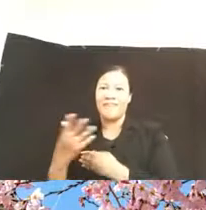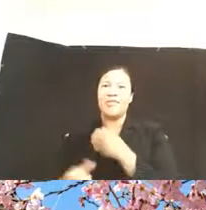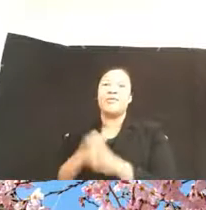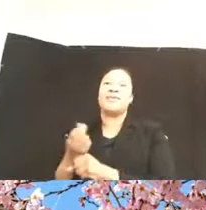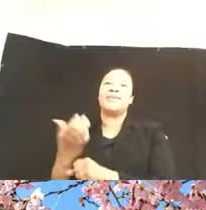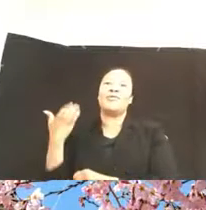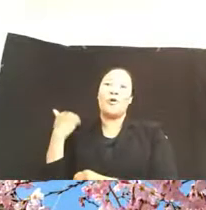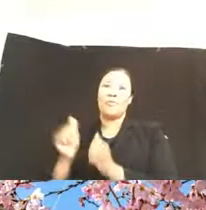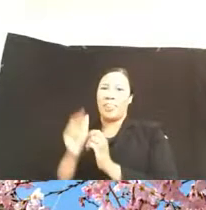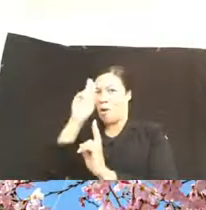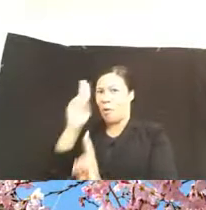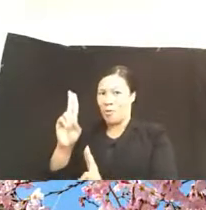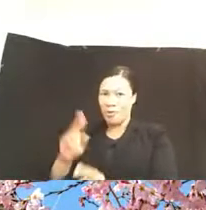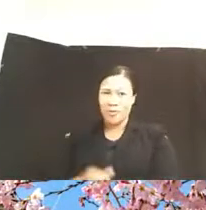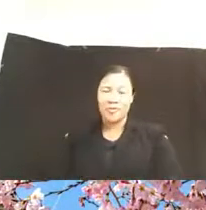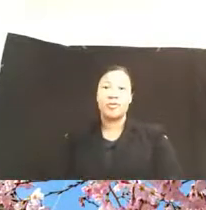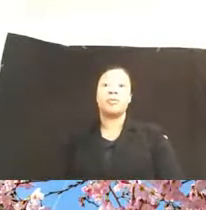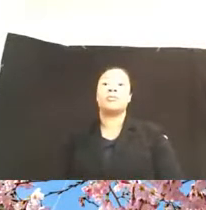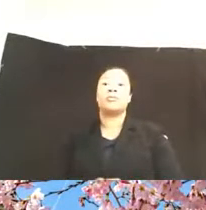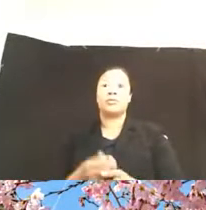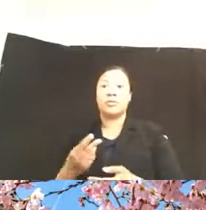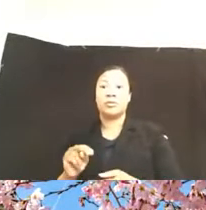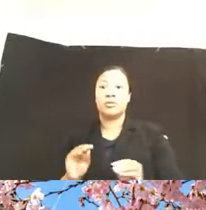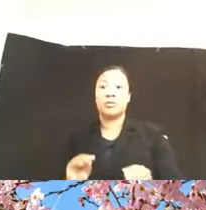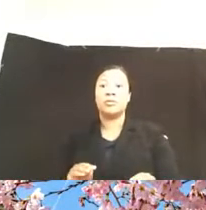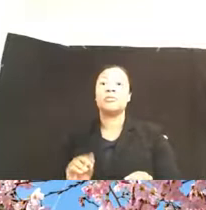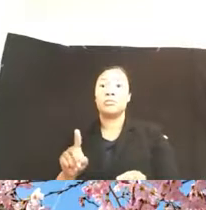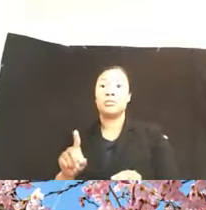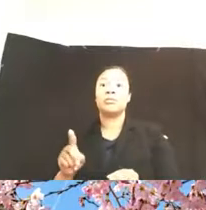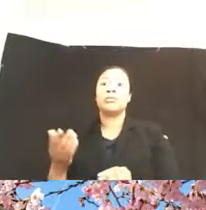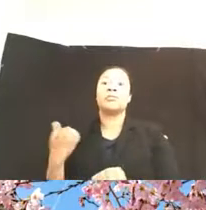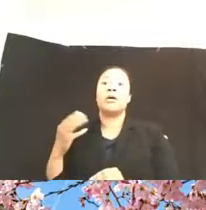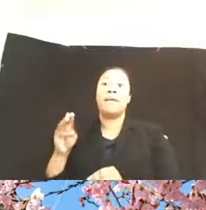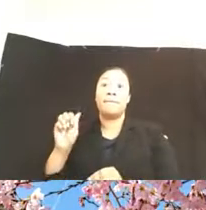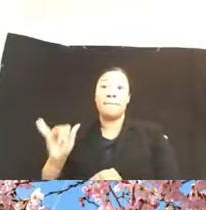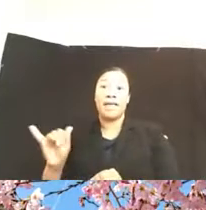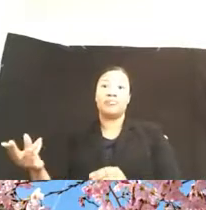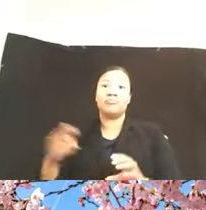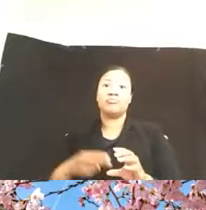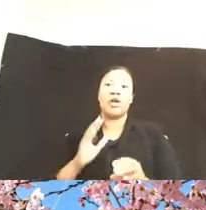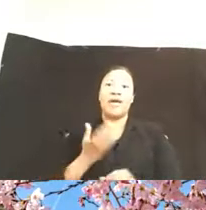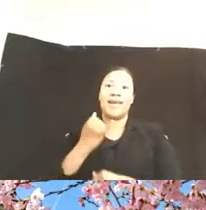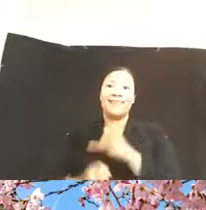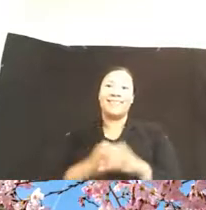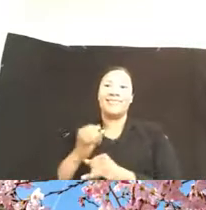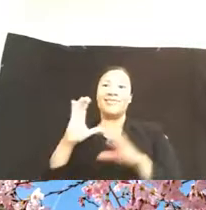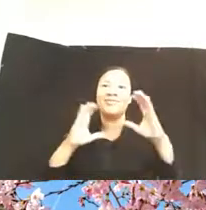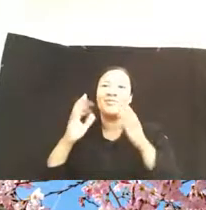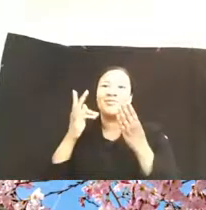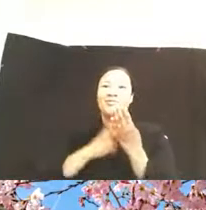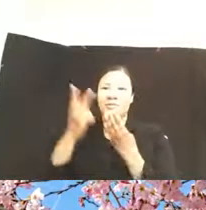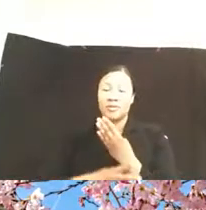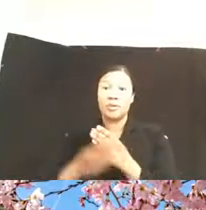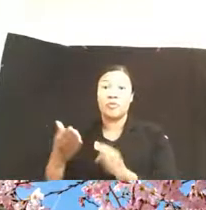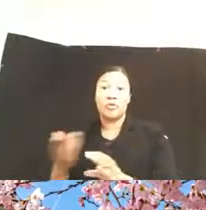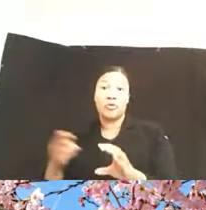a few years back. En route to this, she earned an MA in our International Communication Program. Prior to AU, Dr.